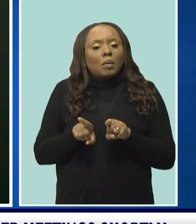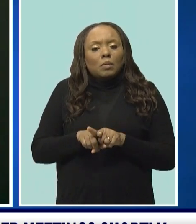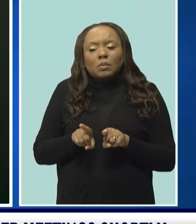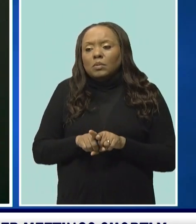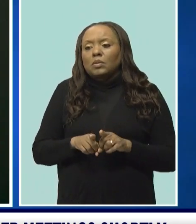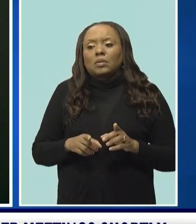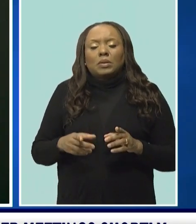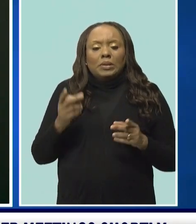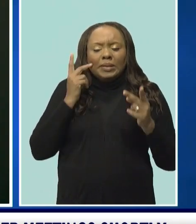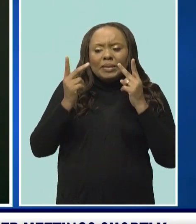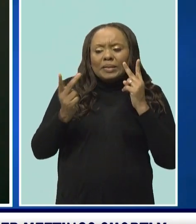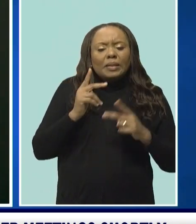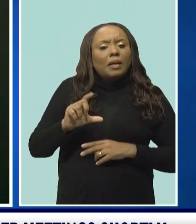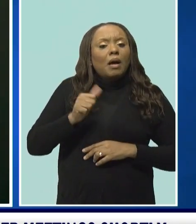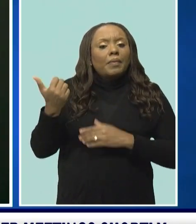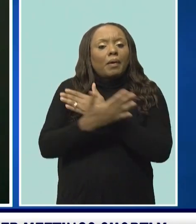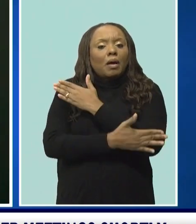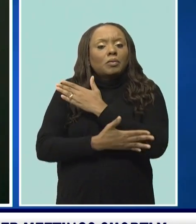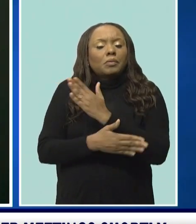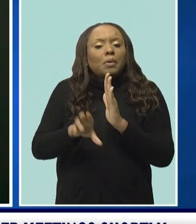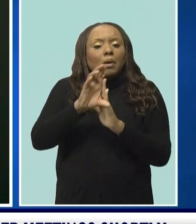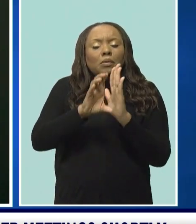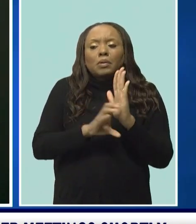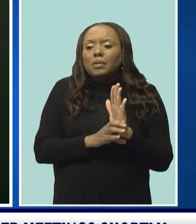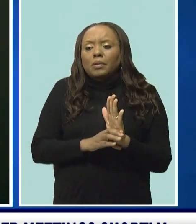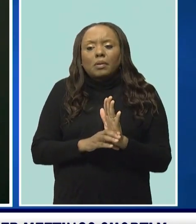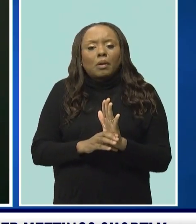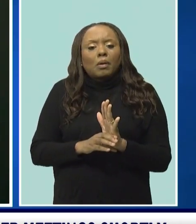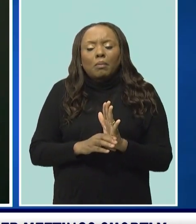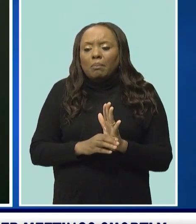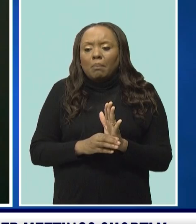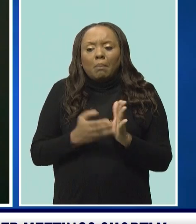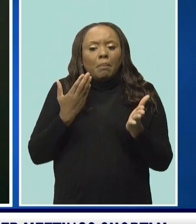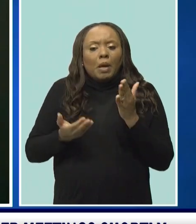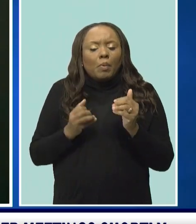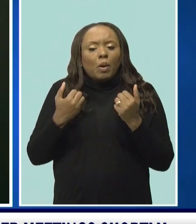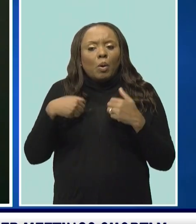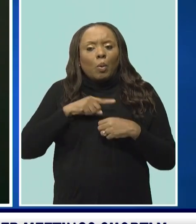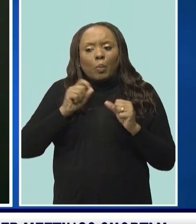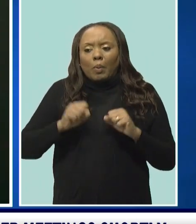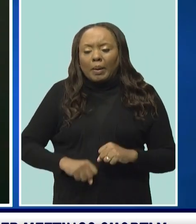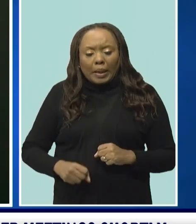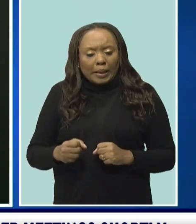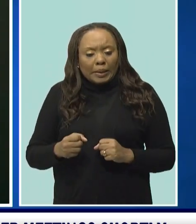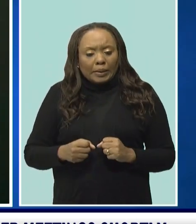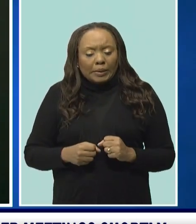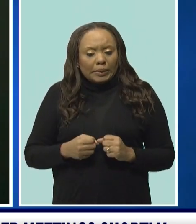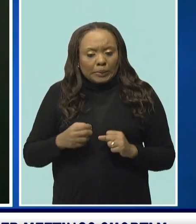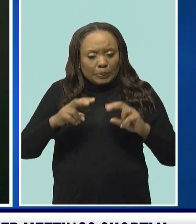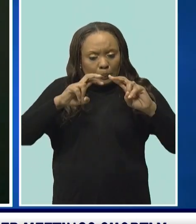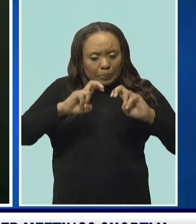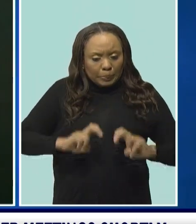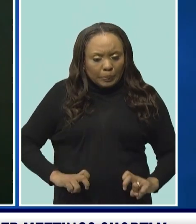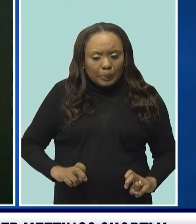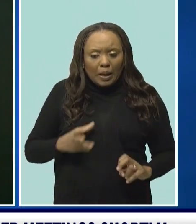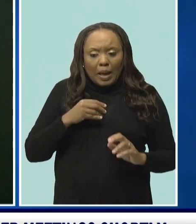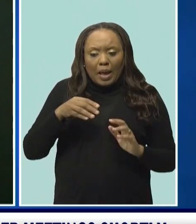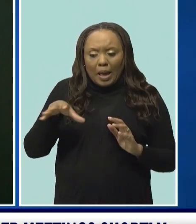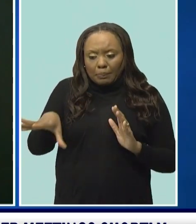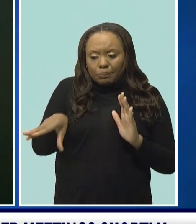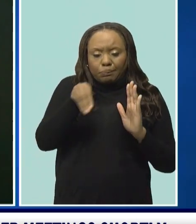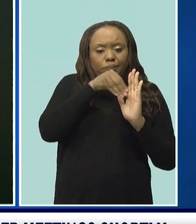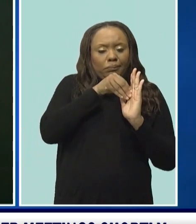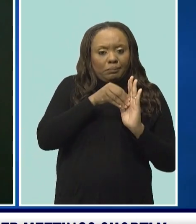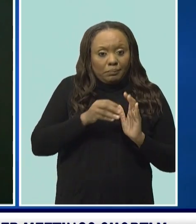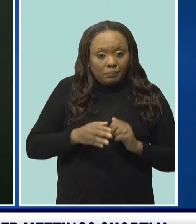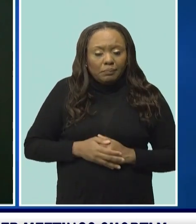other constitutions to see what are some of the other topics that may be worth looking at as we look at our own constitution. Okay, well, it is a